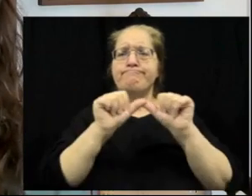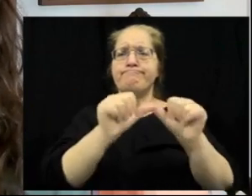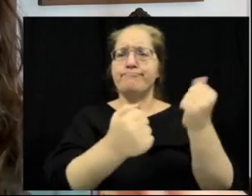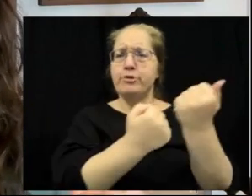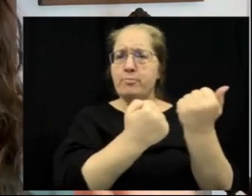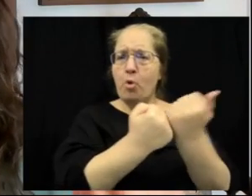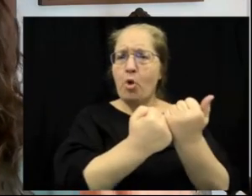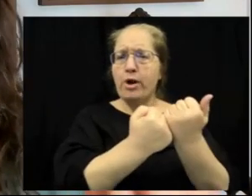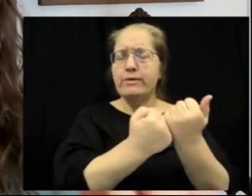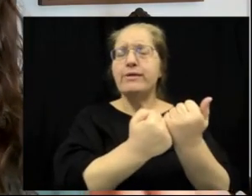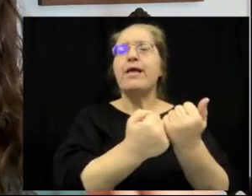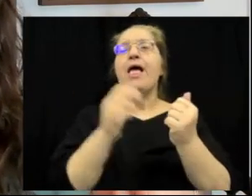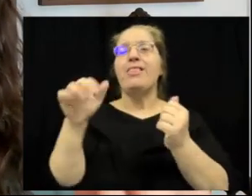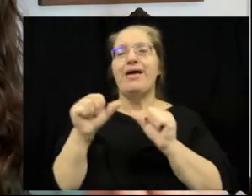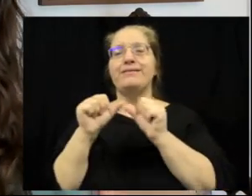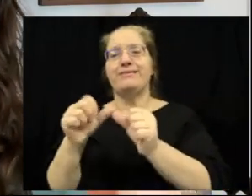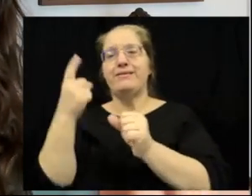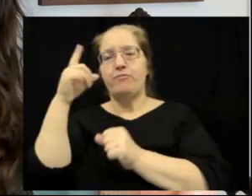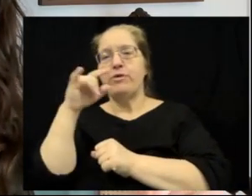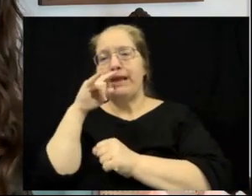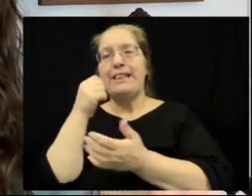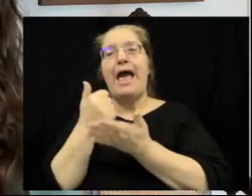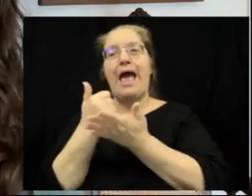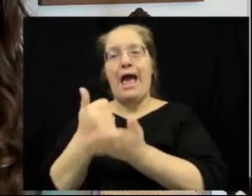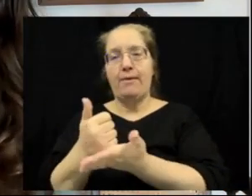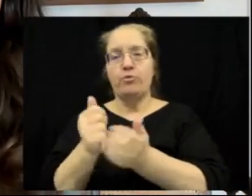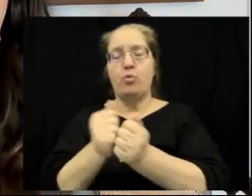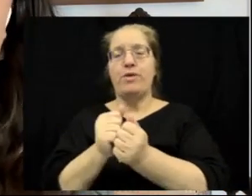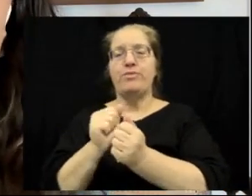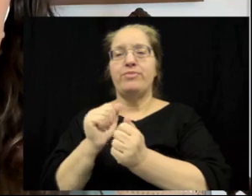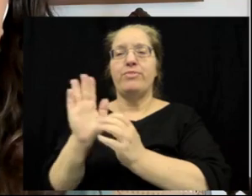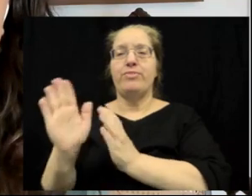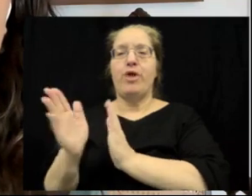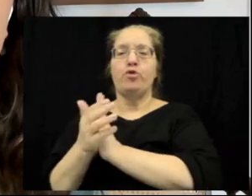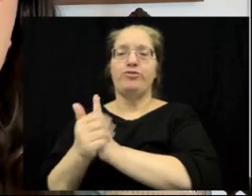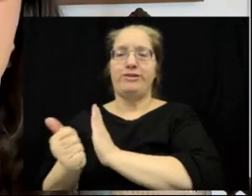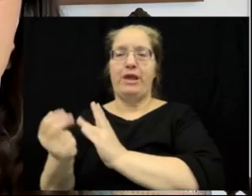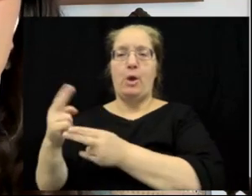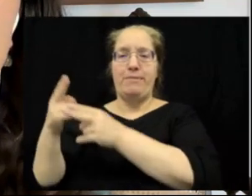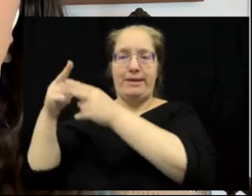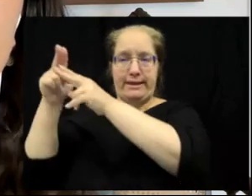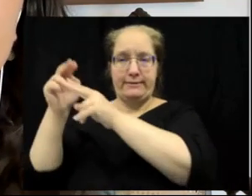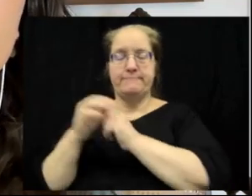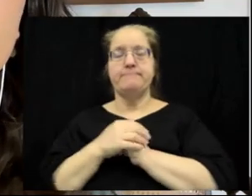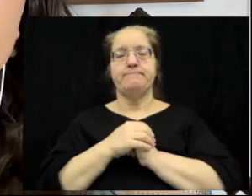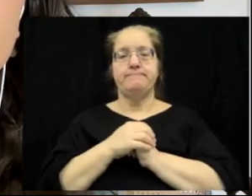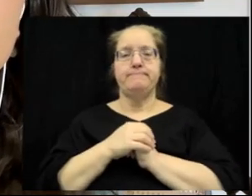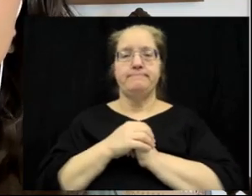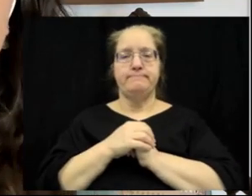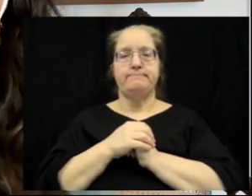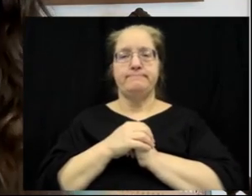stays consistent for the child. And I think that helps with the skill building as well. Yeah.